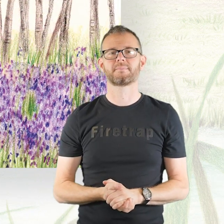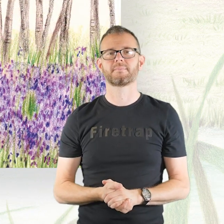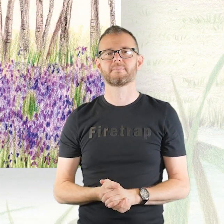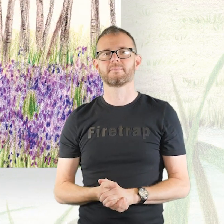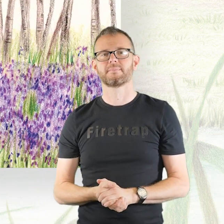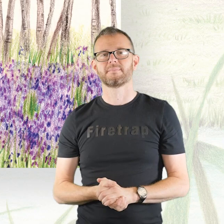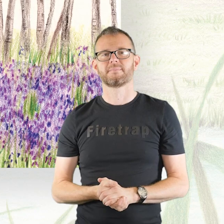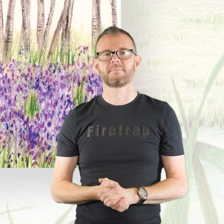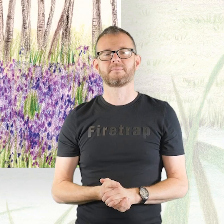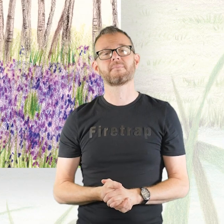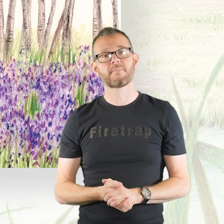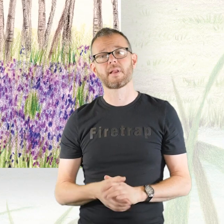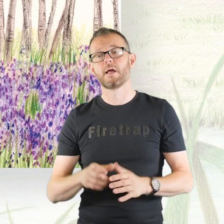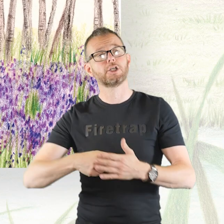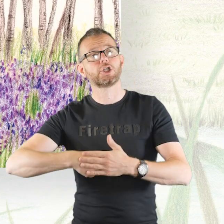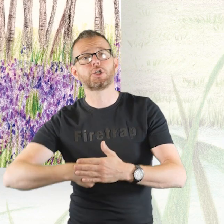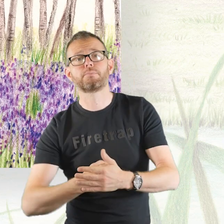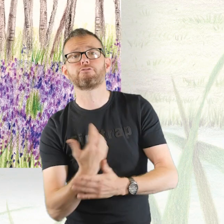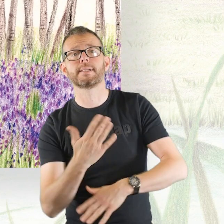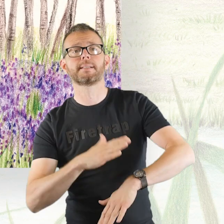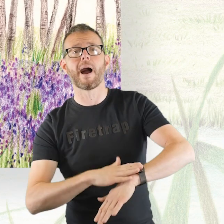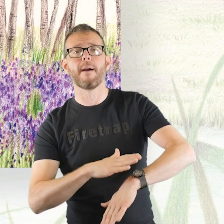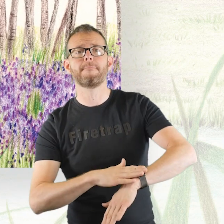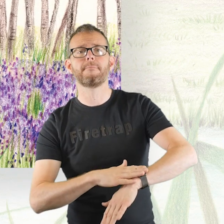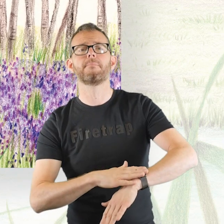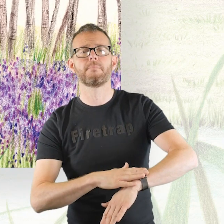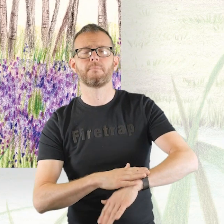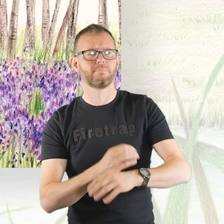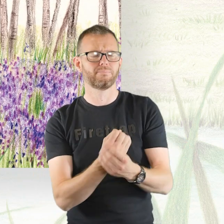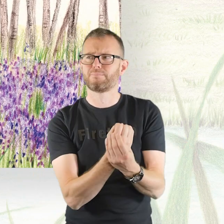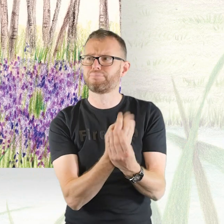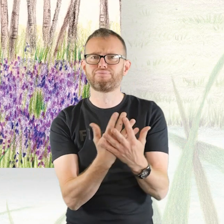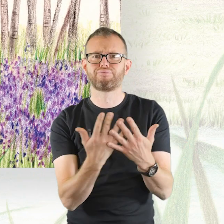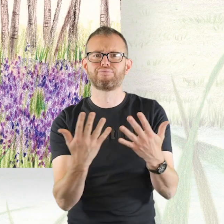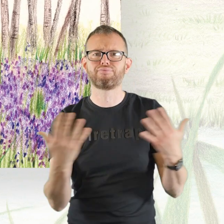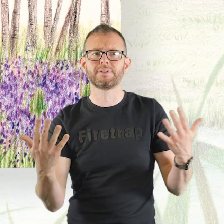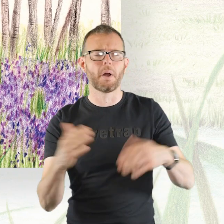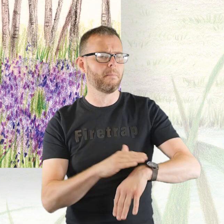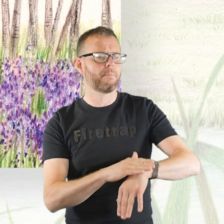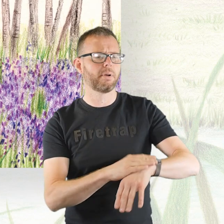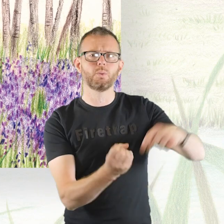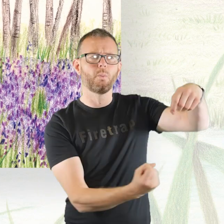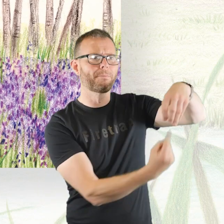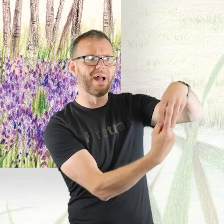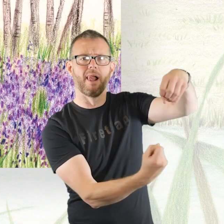Arga Fen. In the spring, there are a lot of bluebells in the woods.